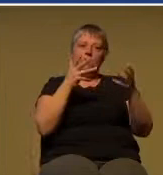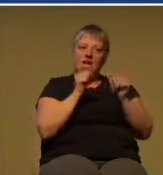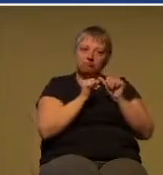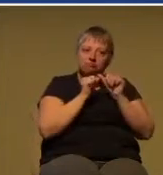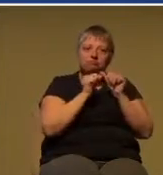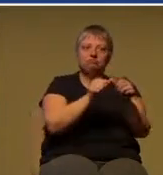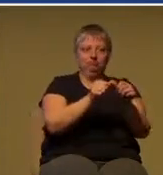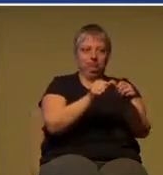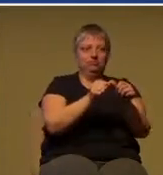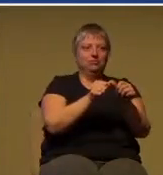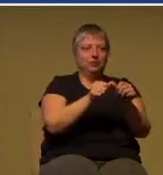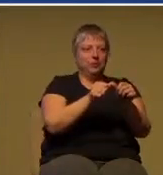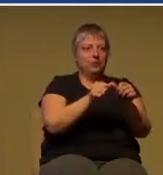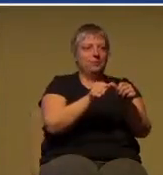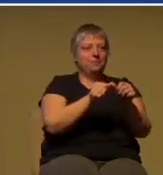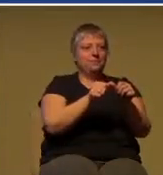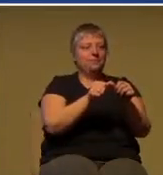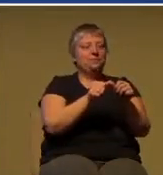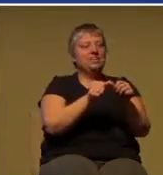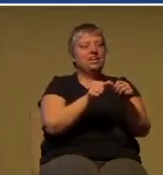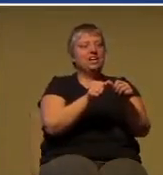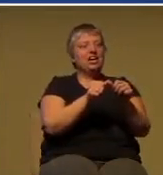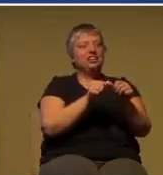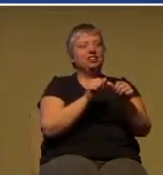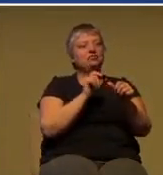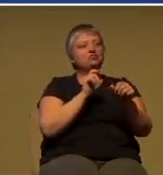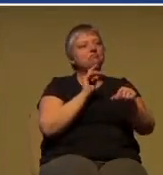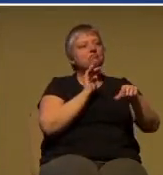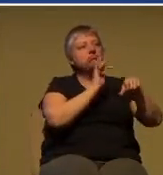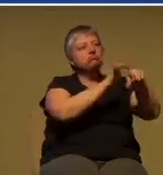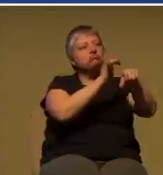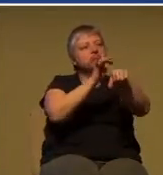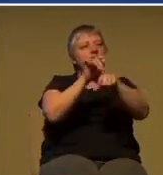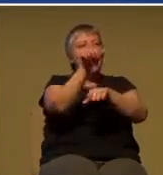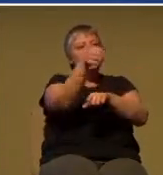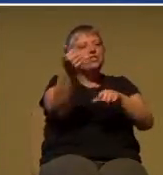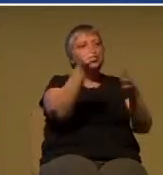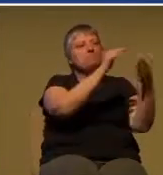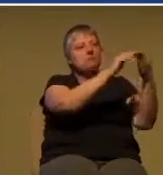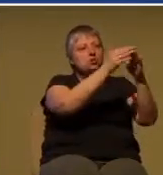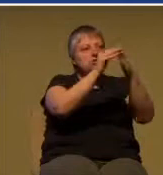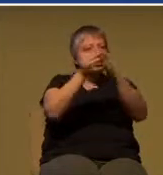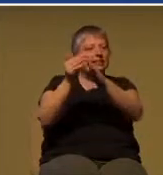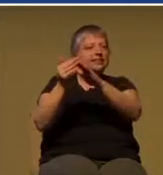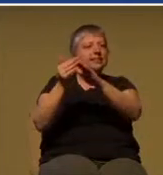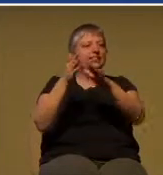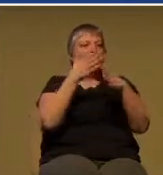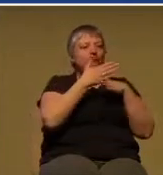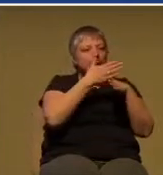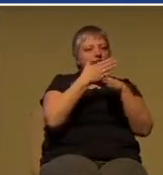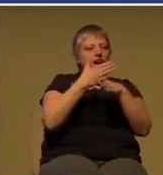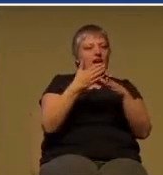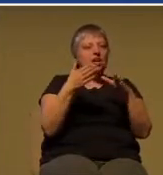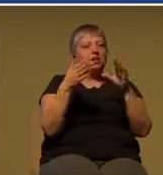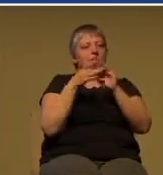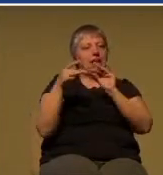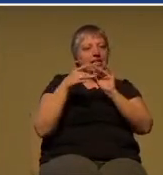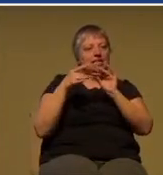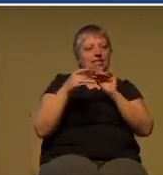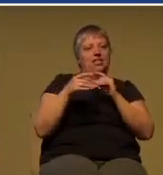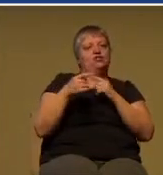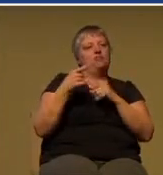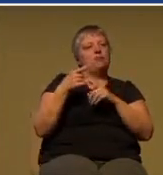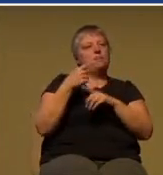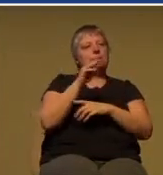this, and we want to continue reaching into other communities and to share the message that Mark Gungor has,